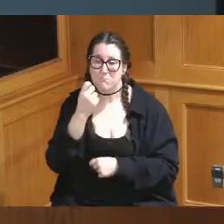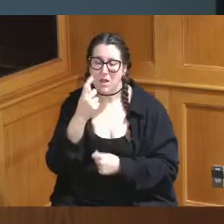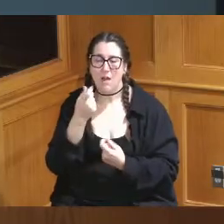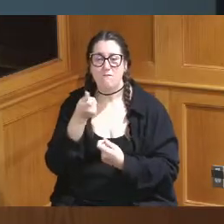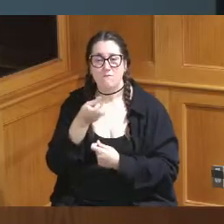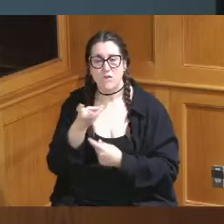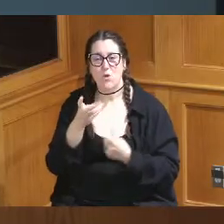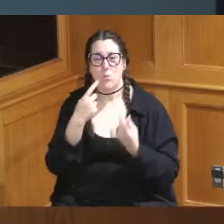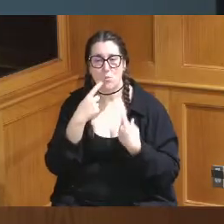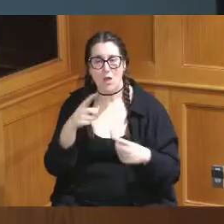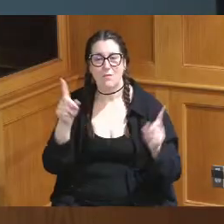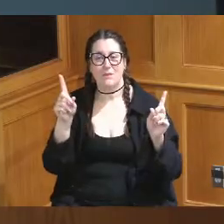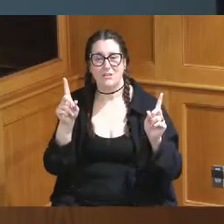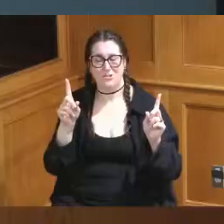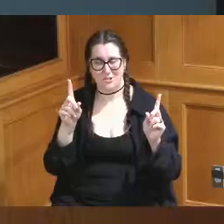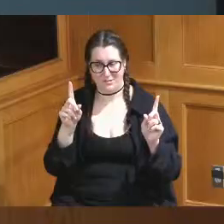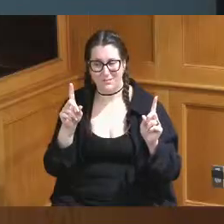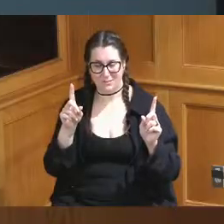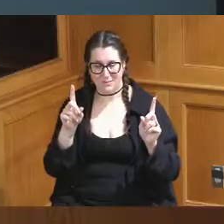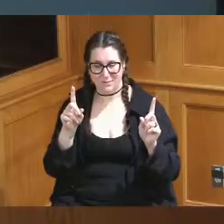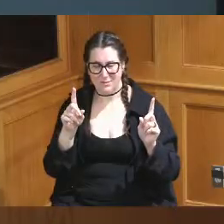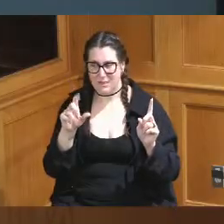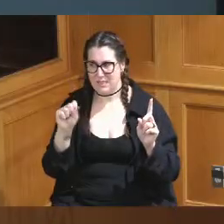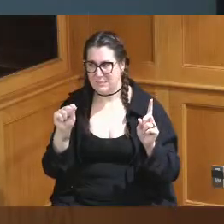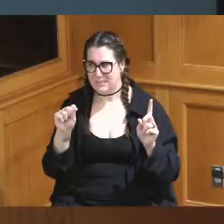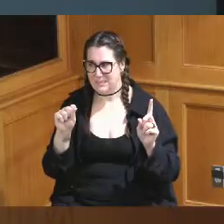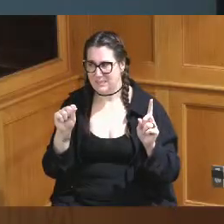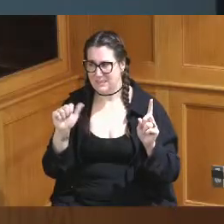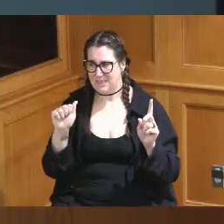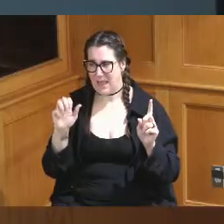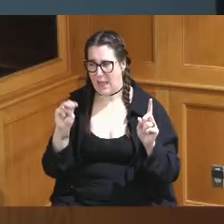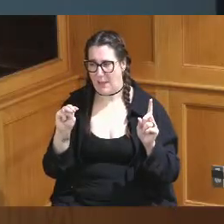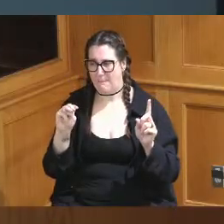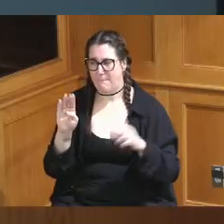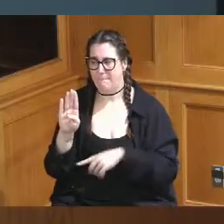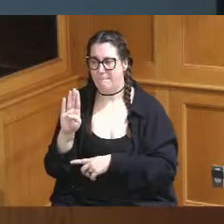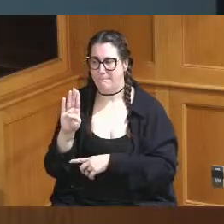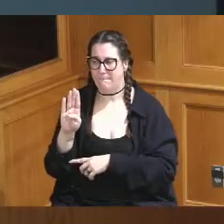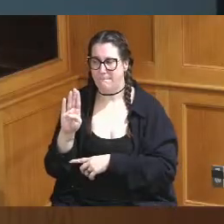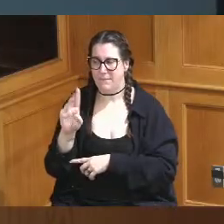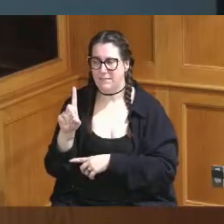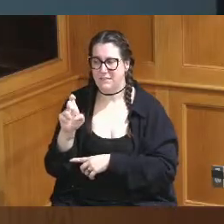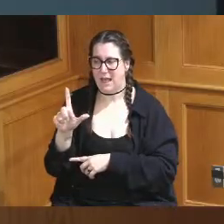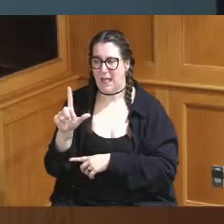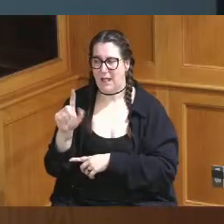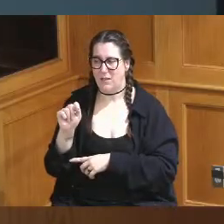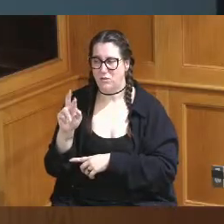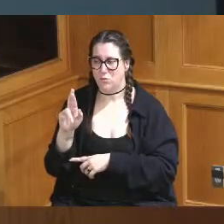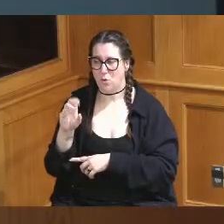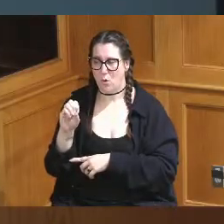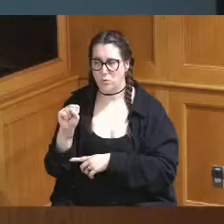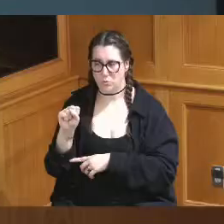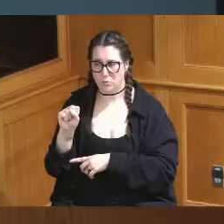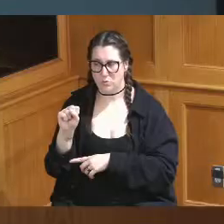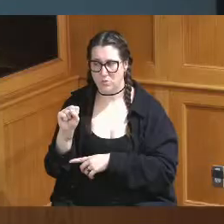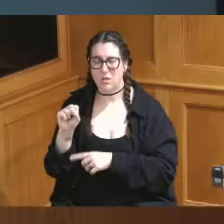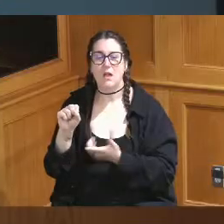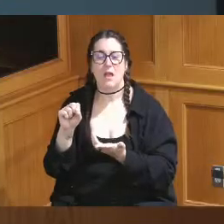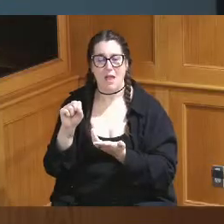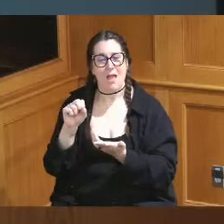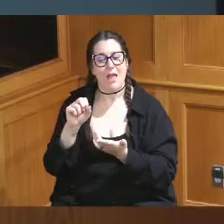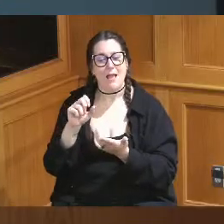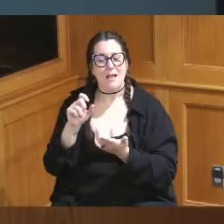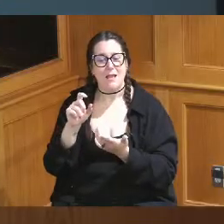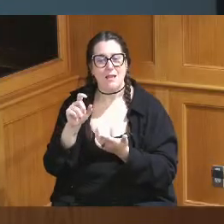proclamations. One went to Sam Beltos, who was the owner of Price Hill Chili. His family was there, and we recognized